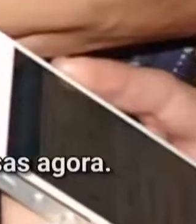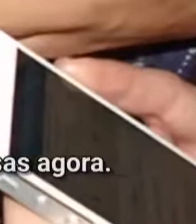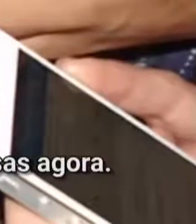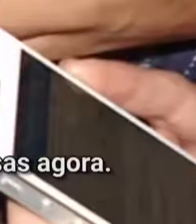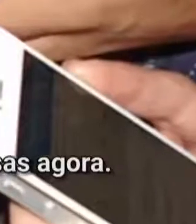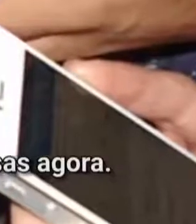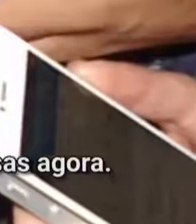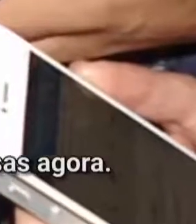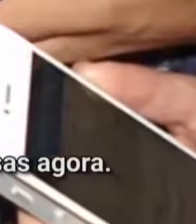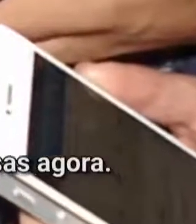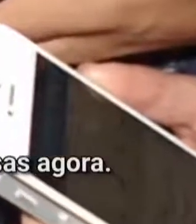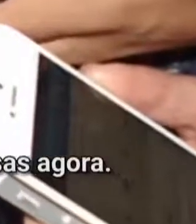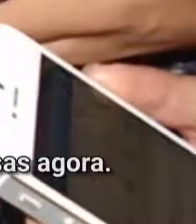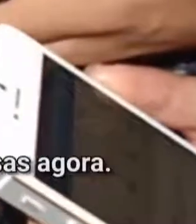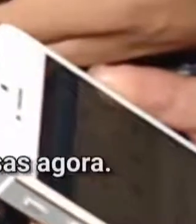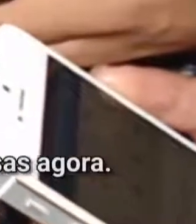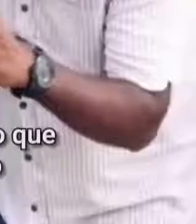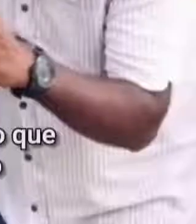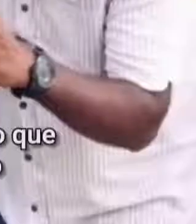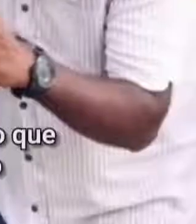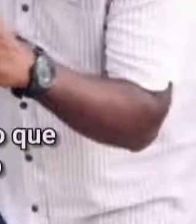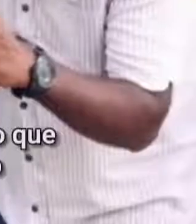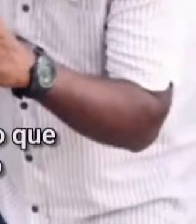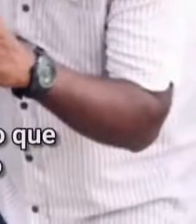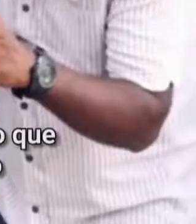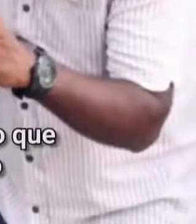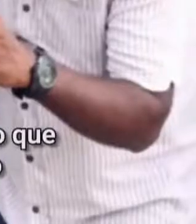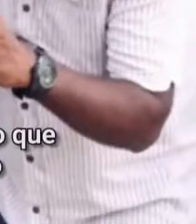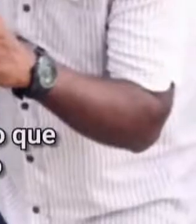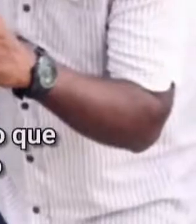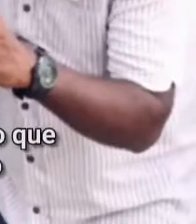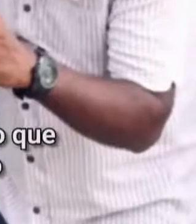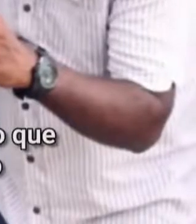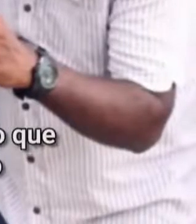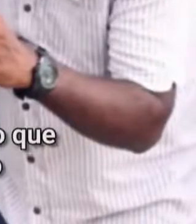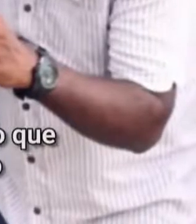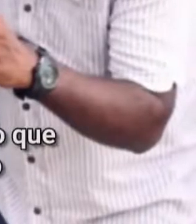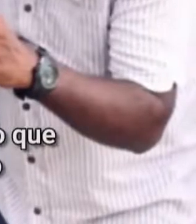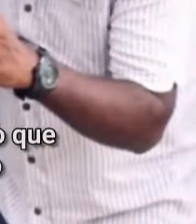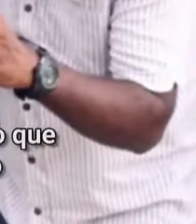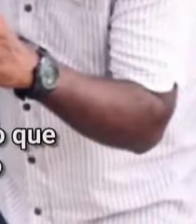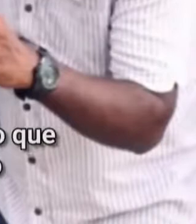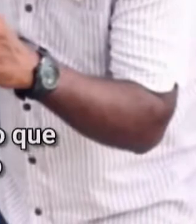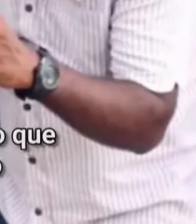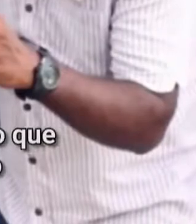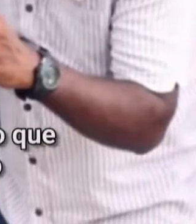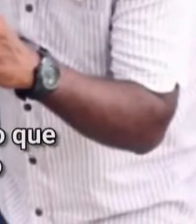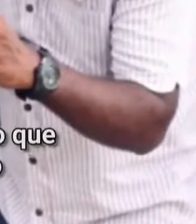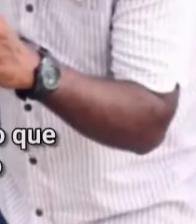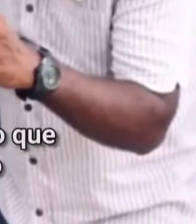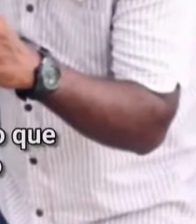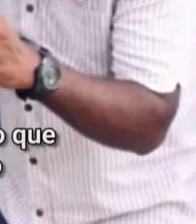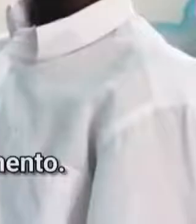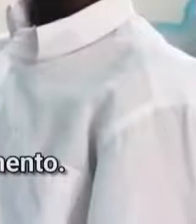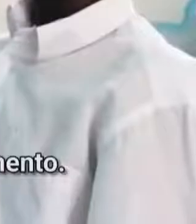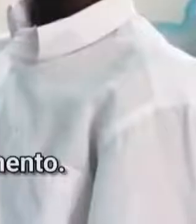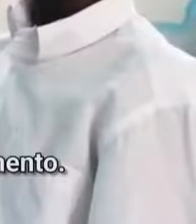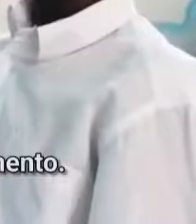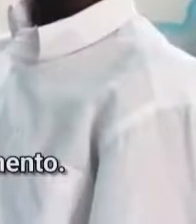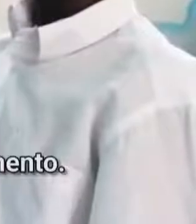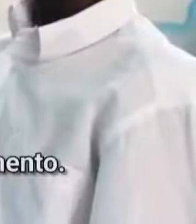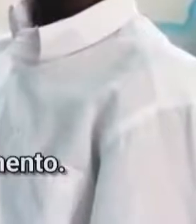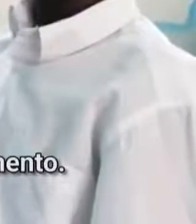way they are doing things right now. Openness to information is something that UNESCO has been arguing for some time